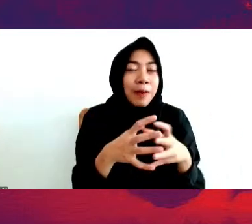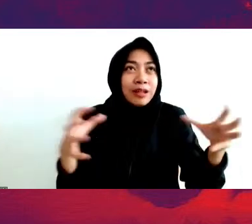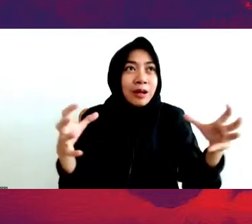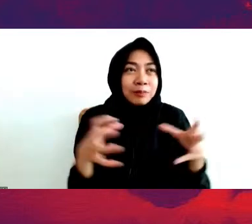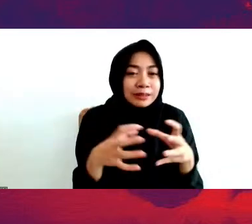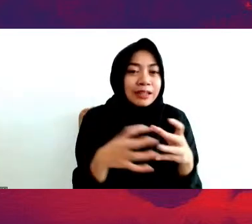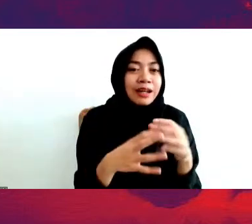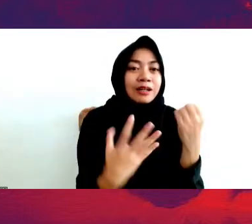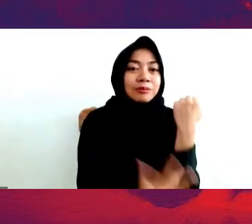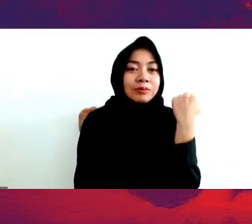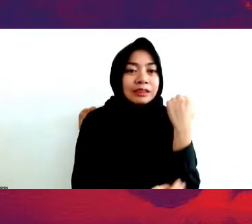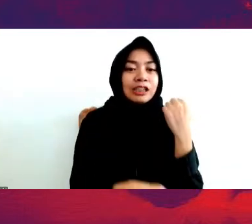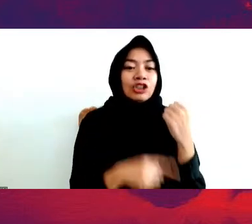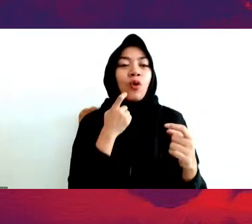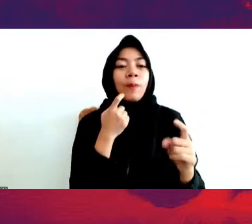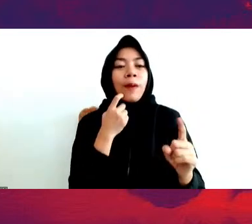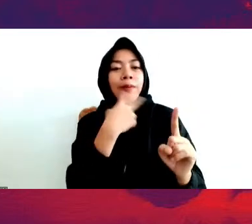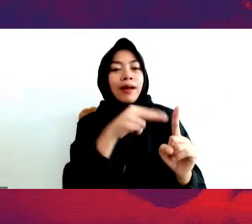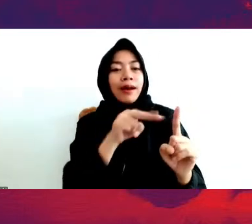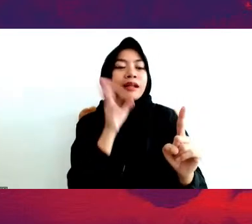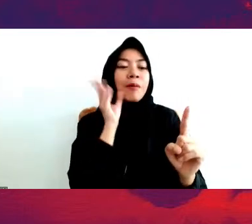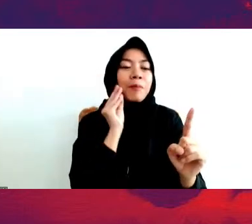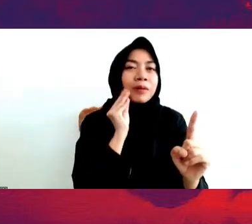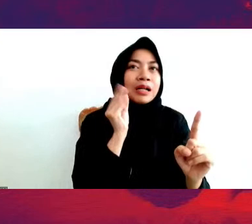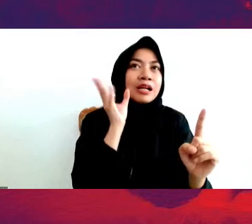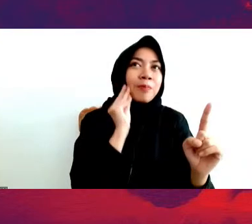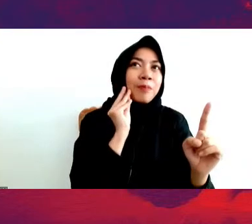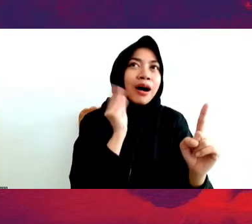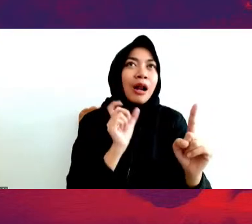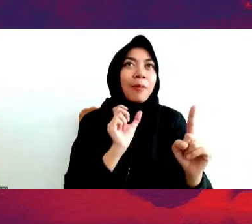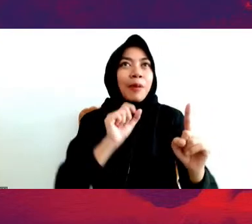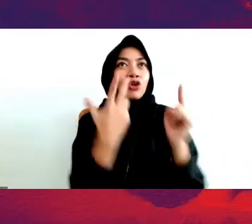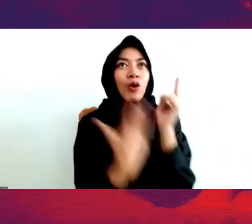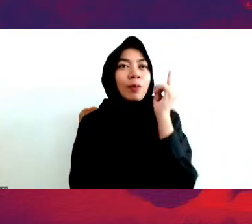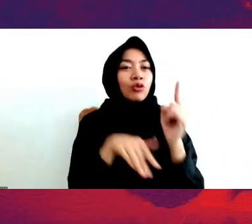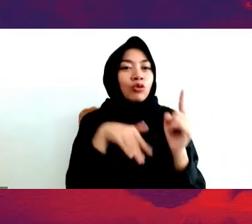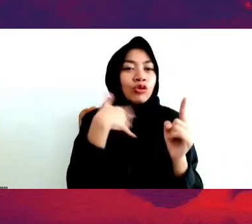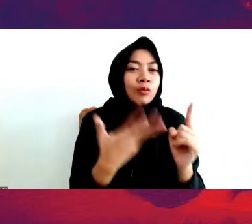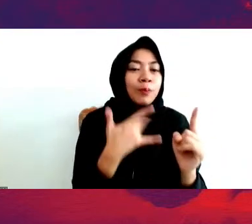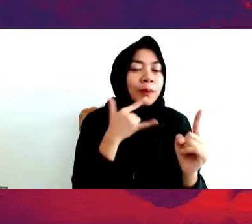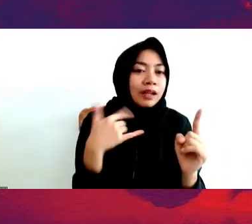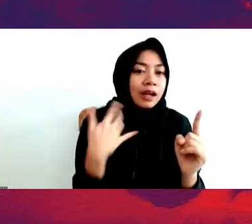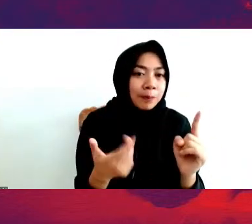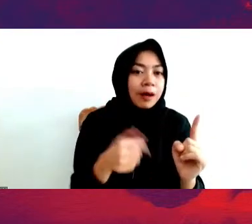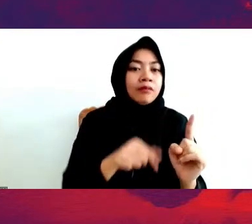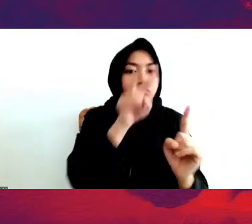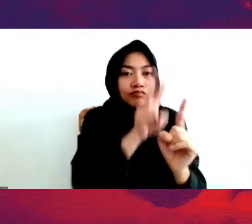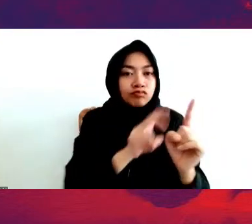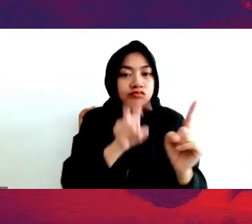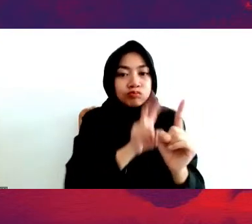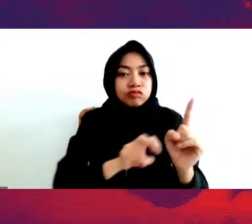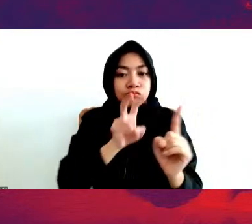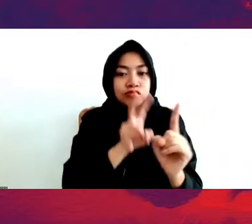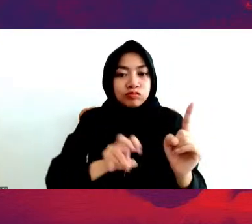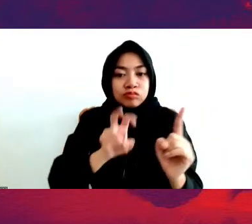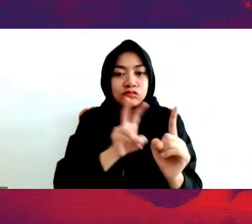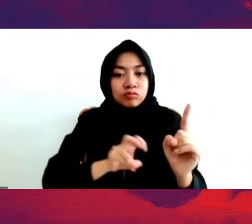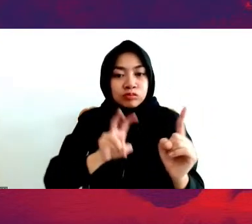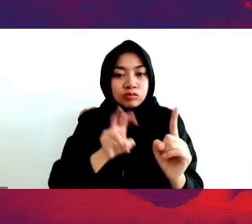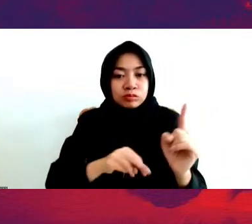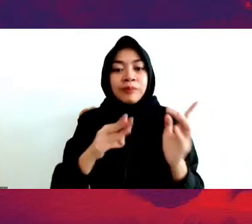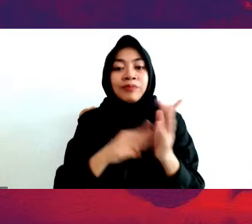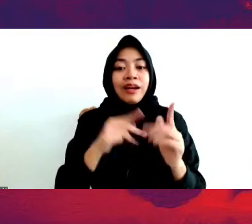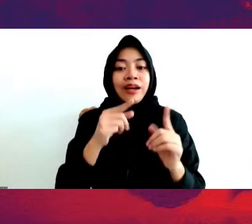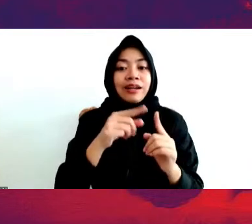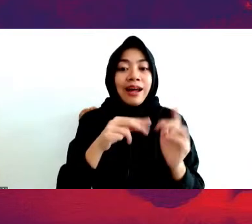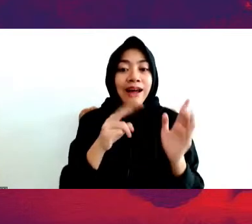is experienced by the poor people. Now, this follows the Alkaya-Foster, well-published Alkaya-Foster method. The MPI